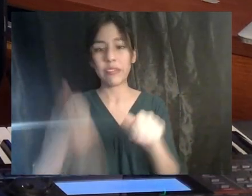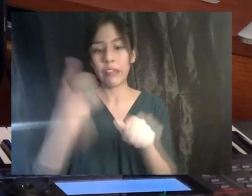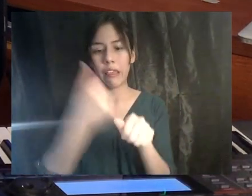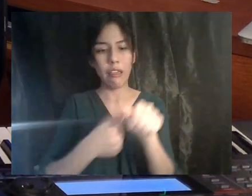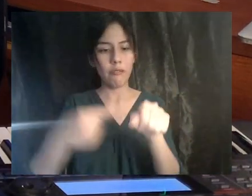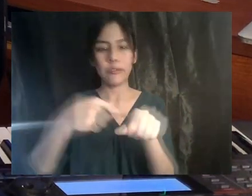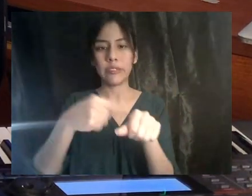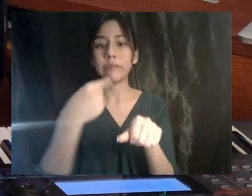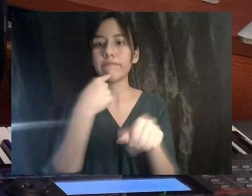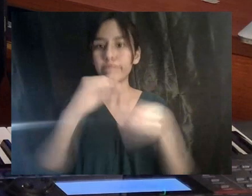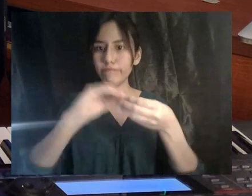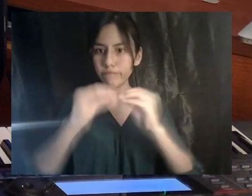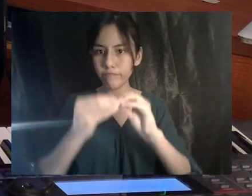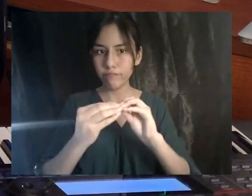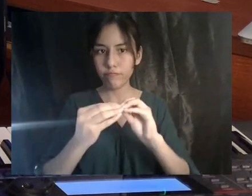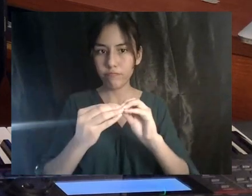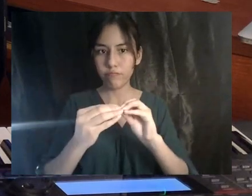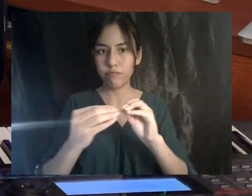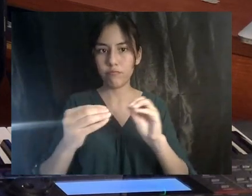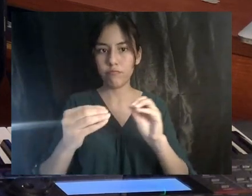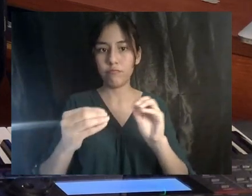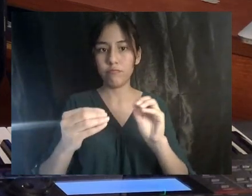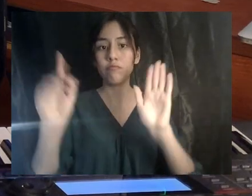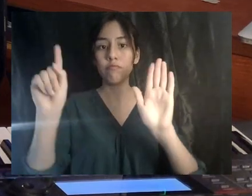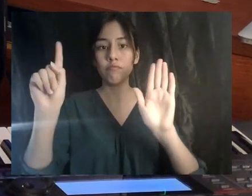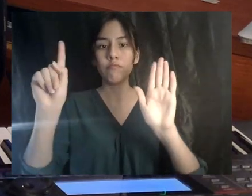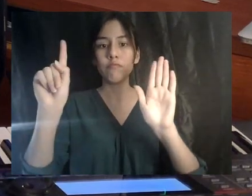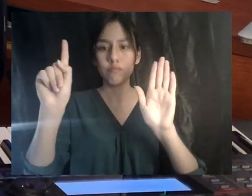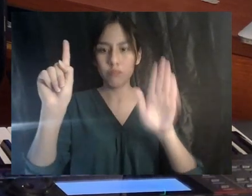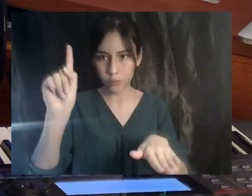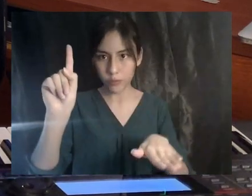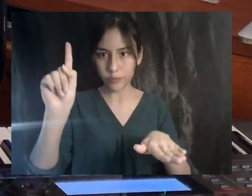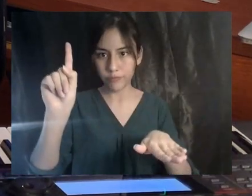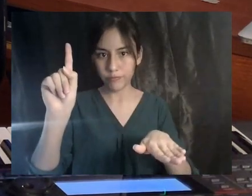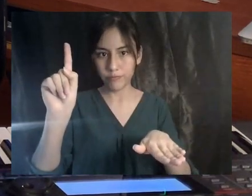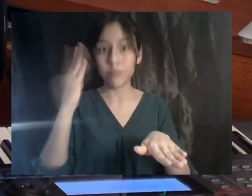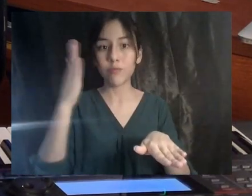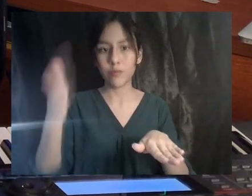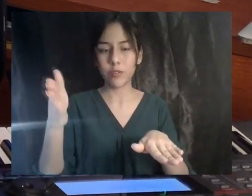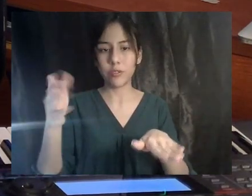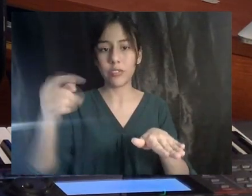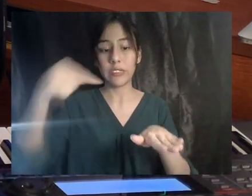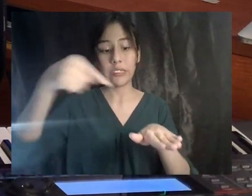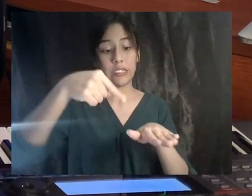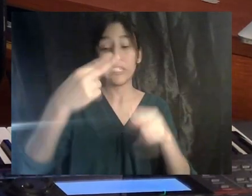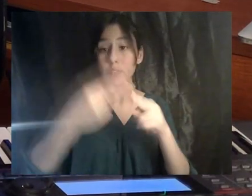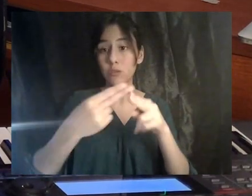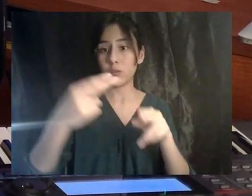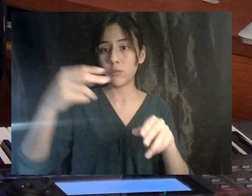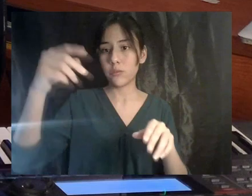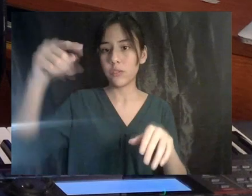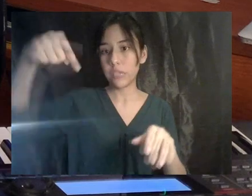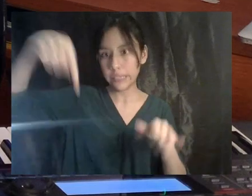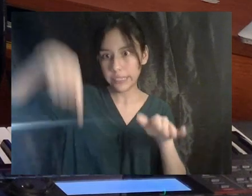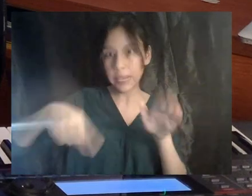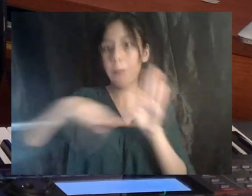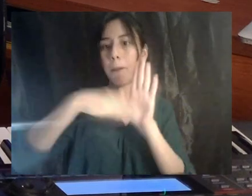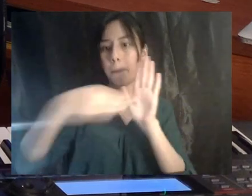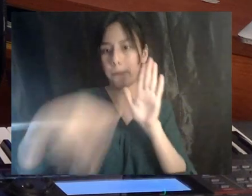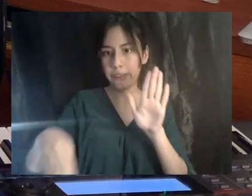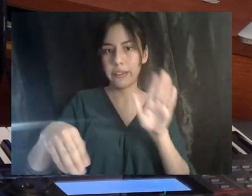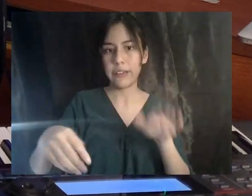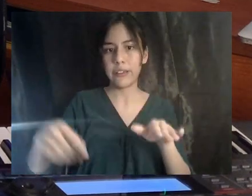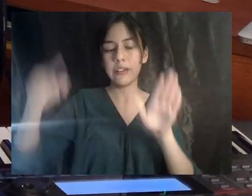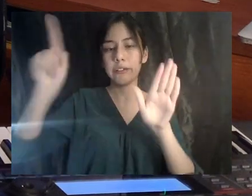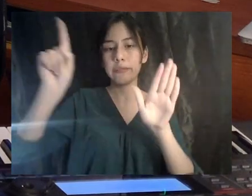Every time you say a number, your foot hits the ground, which is what we call the downbeat, like this.